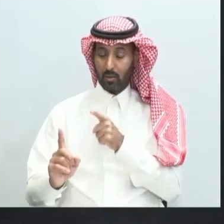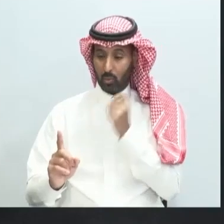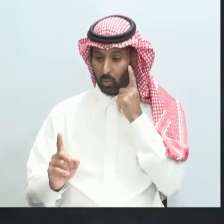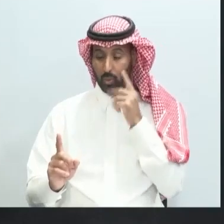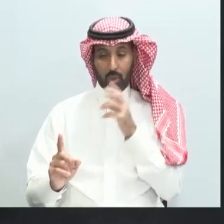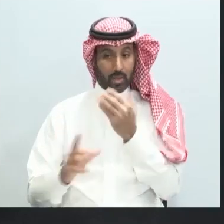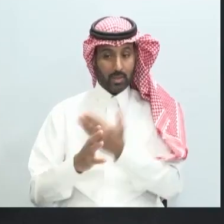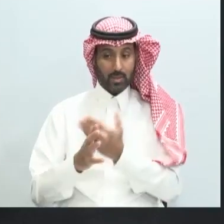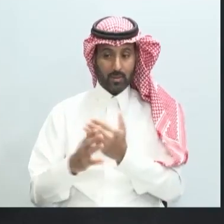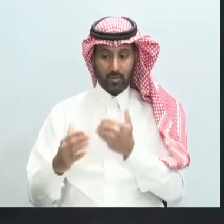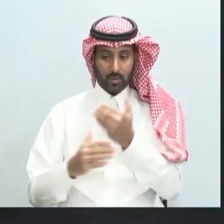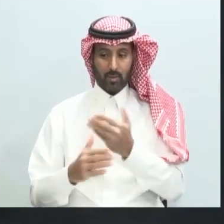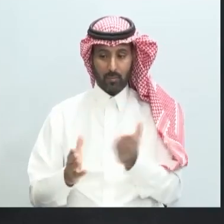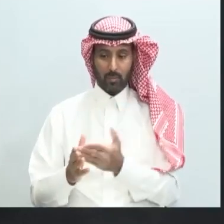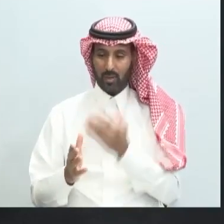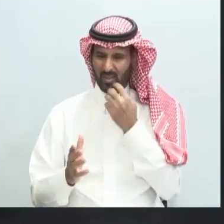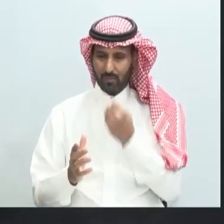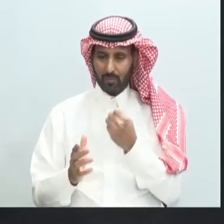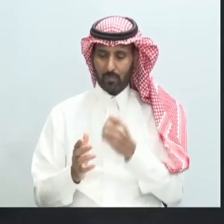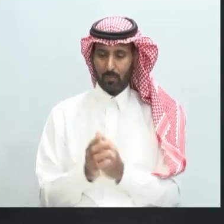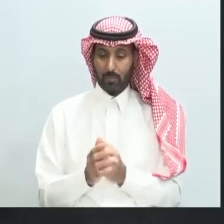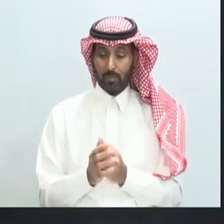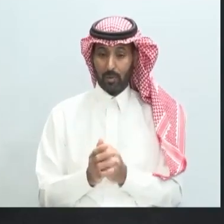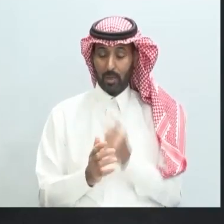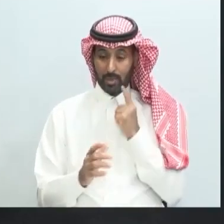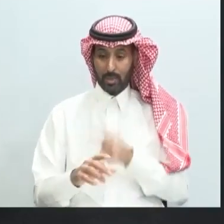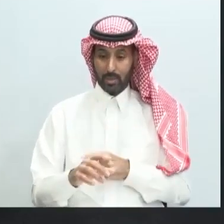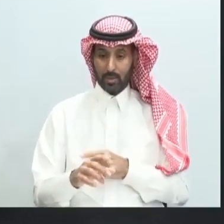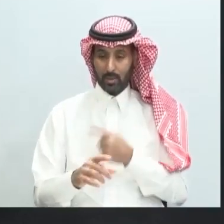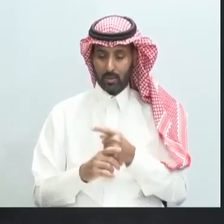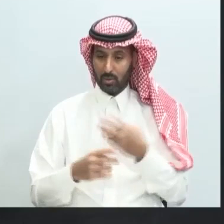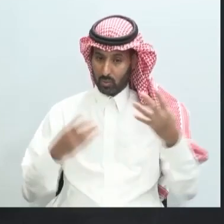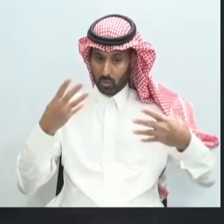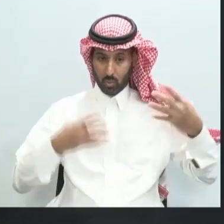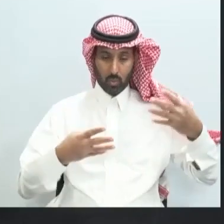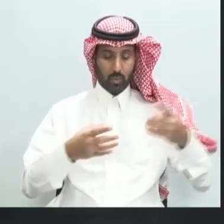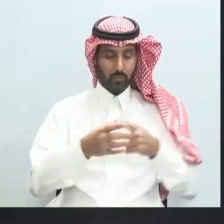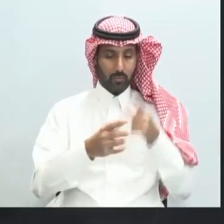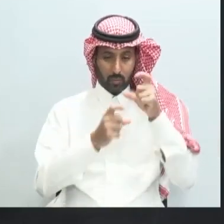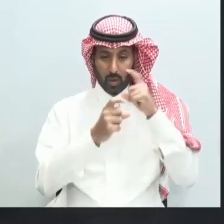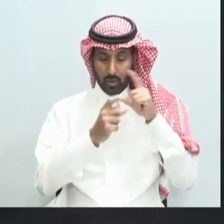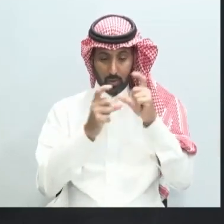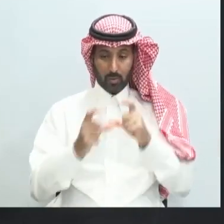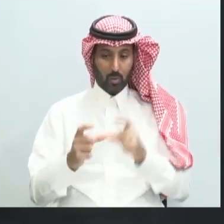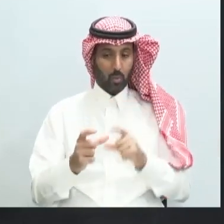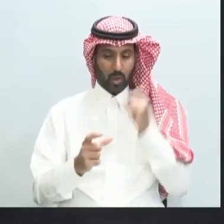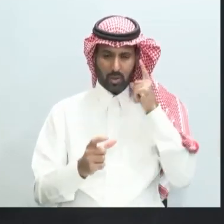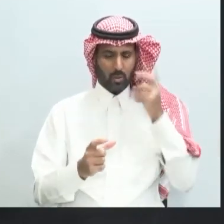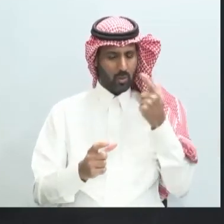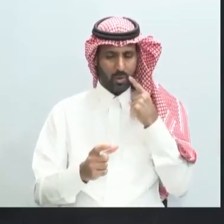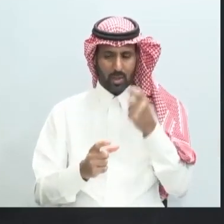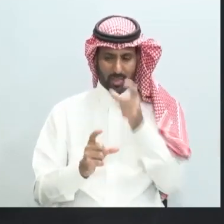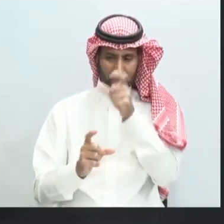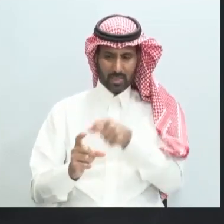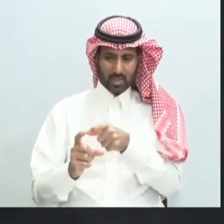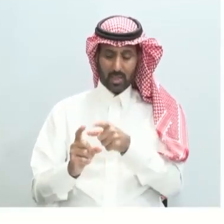know the reasons behind their pains. Now it is time to match. From these two pictures, what do you think the person